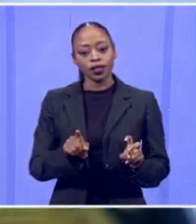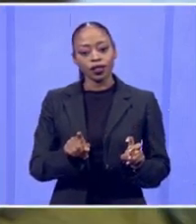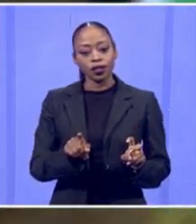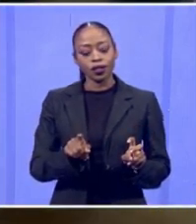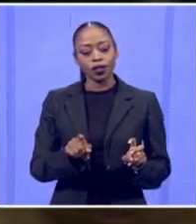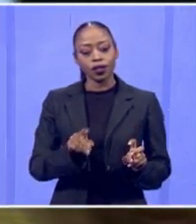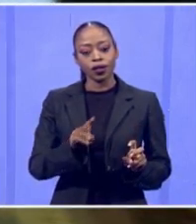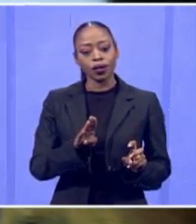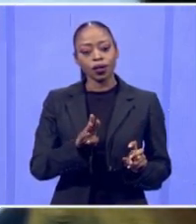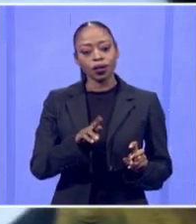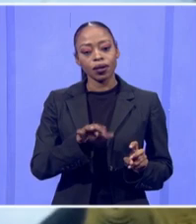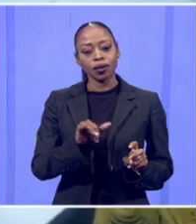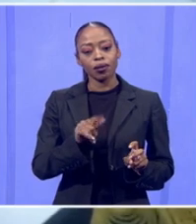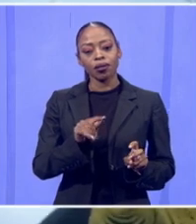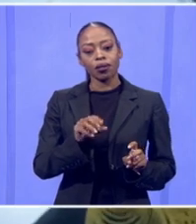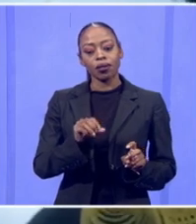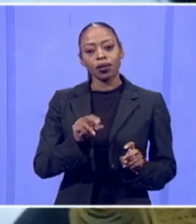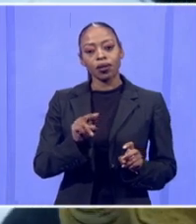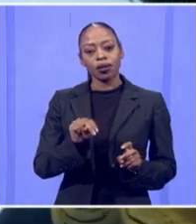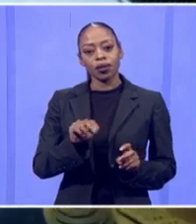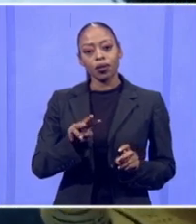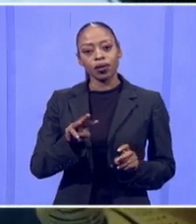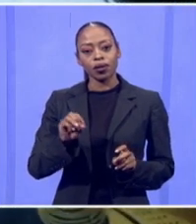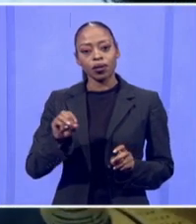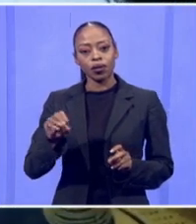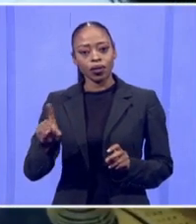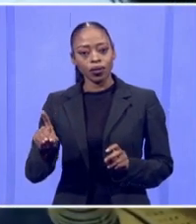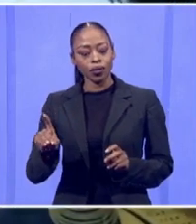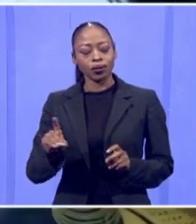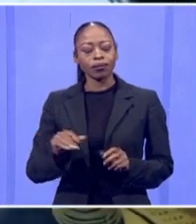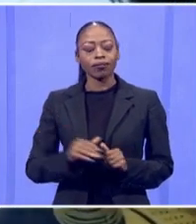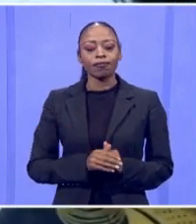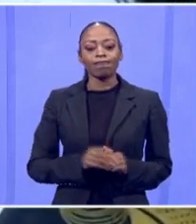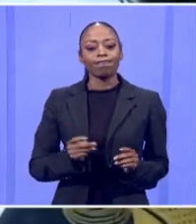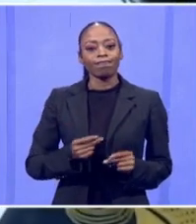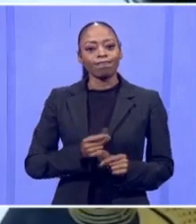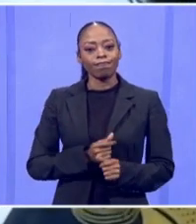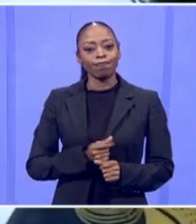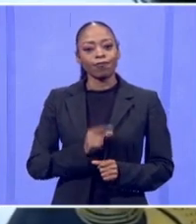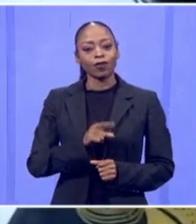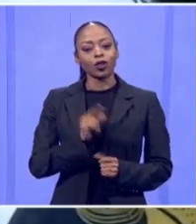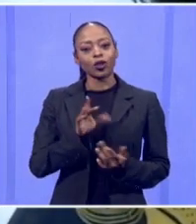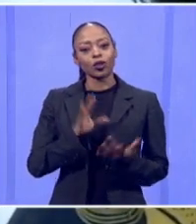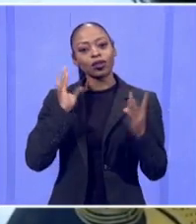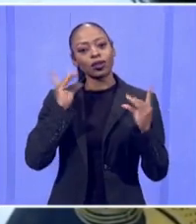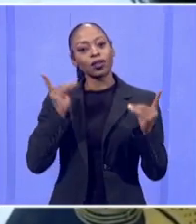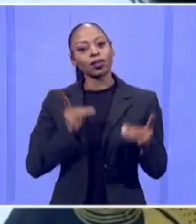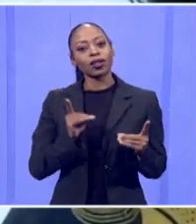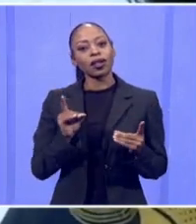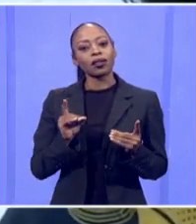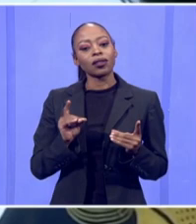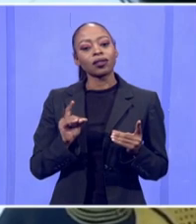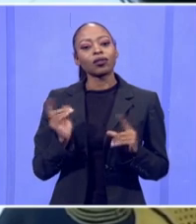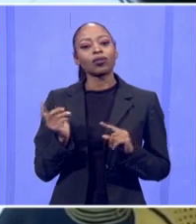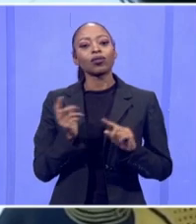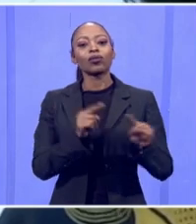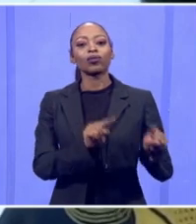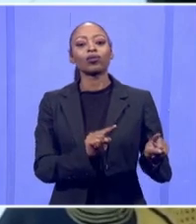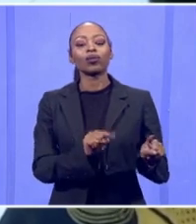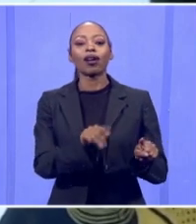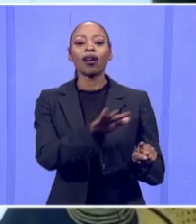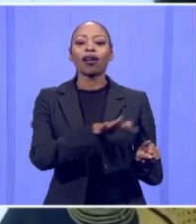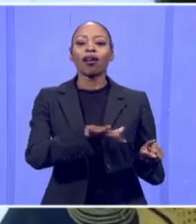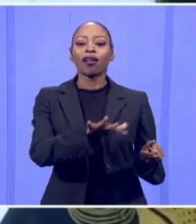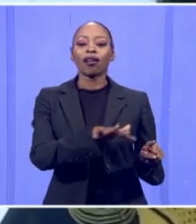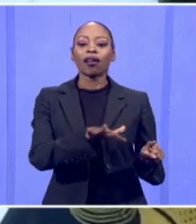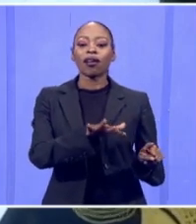let me start by saying it's so unfortunate that you have chosen to go to areas where we